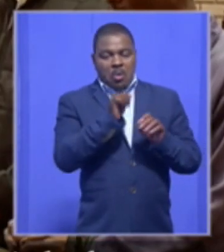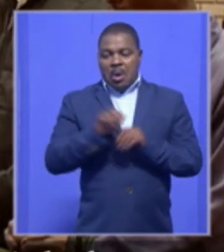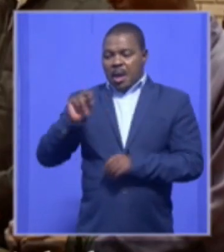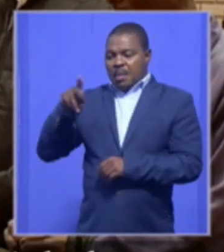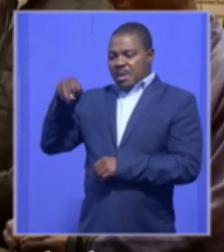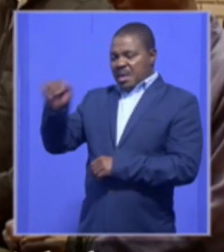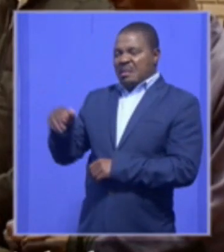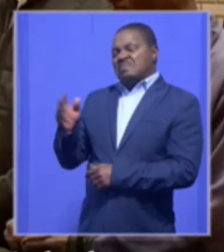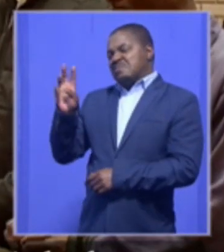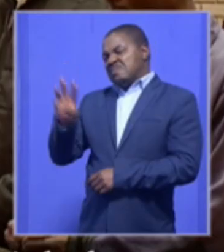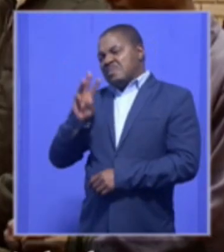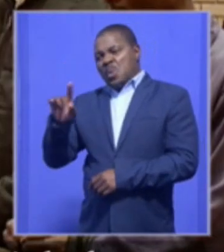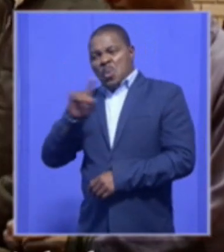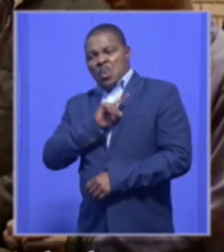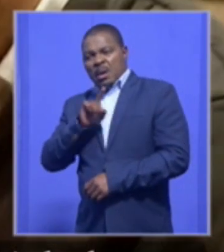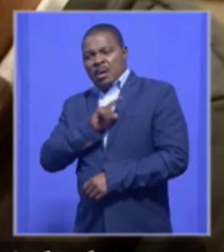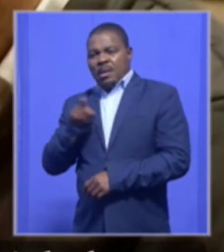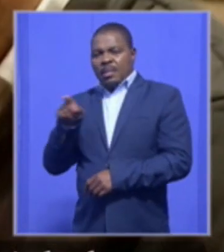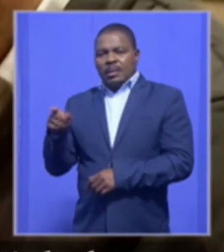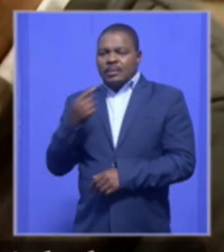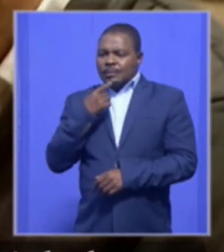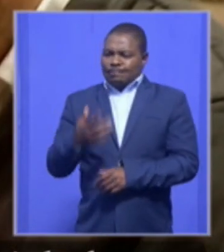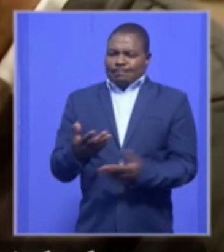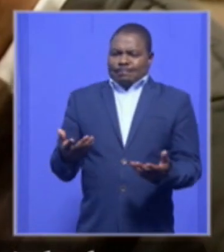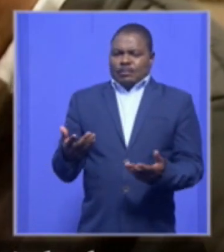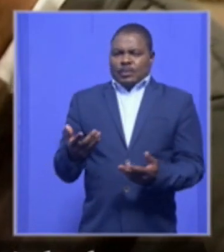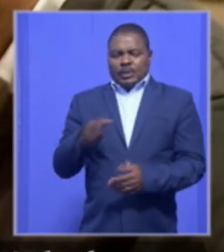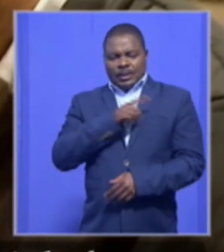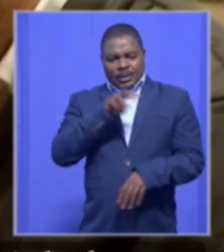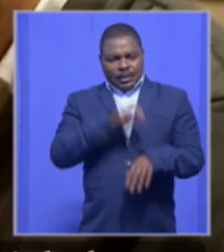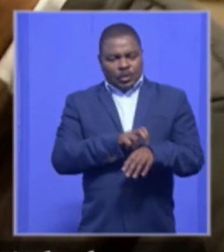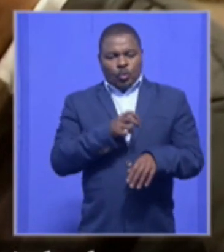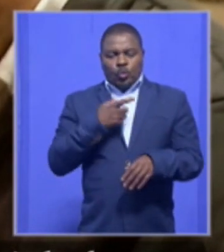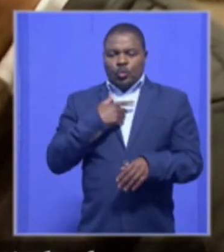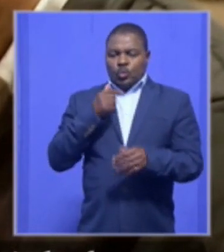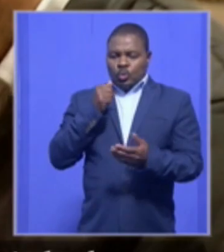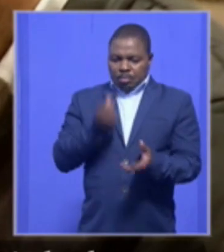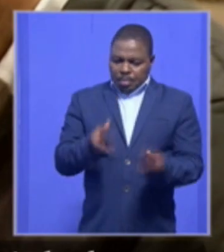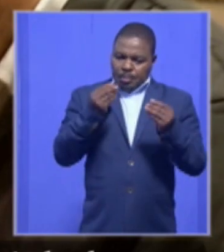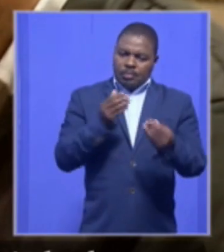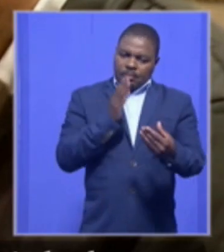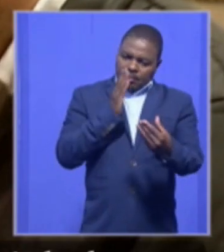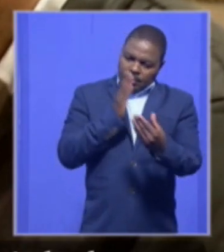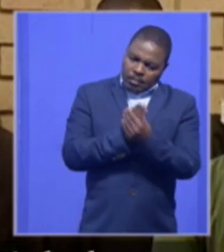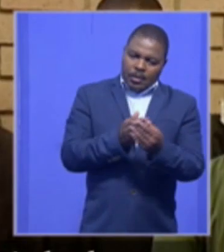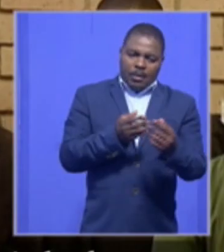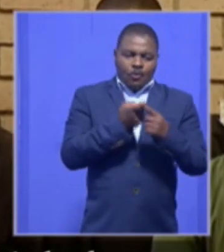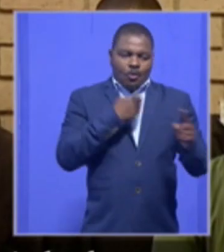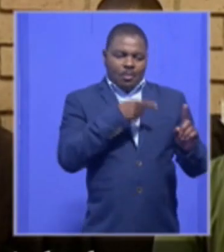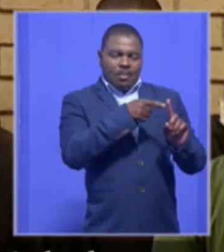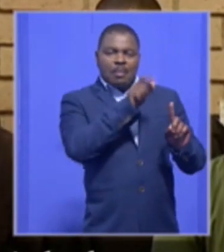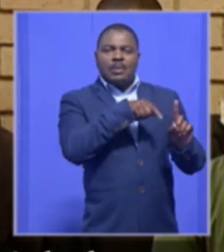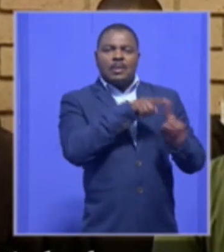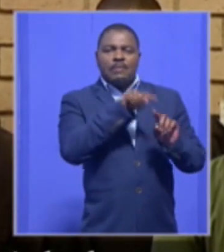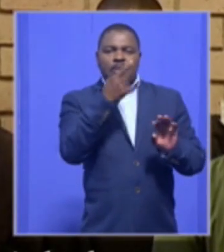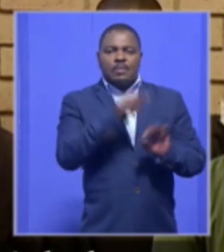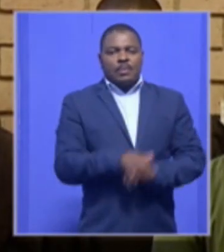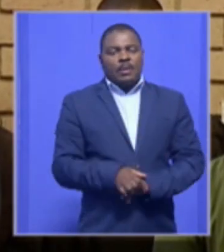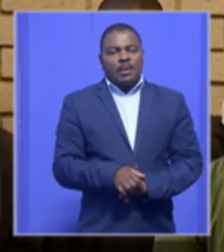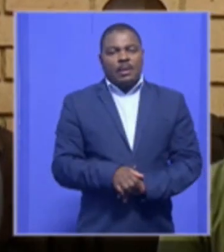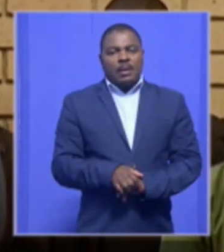tsa go ikuela kgatlhanong le katlholo go ba neela tetla ya go fitlhela dikwalo tsa molatofadiwa wa ntlha. There was no formal